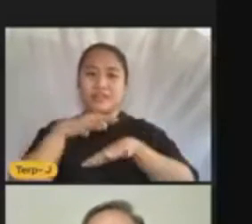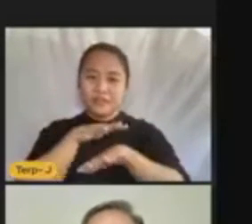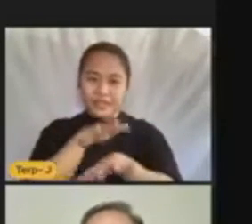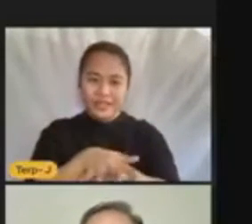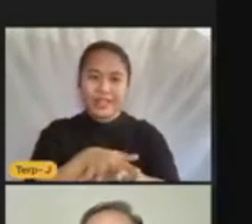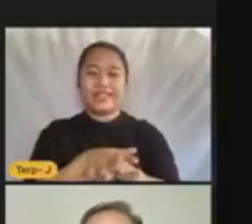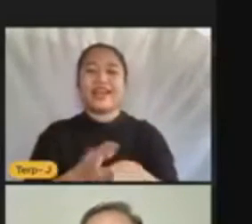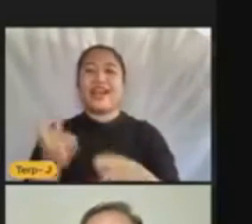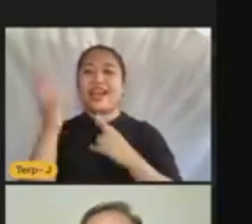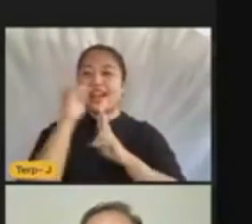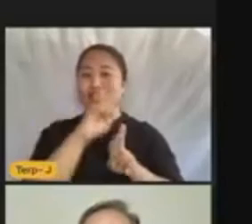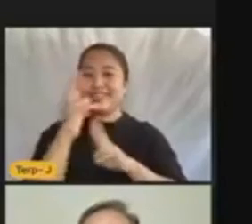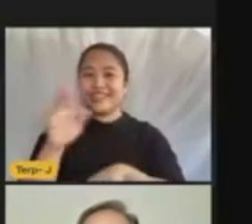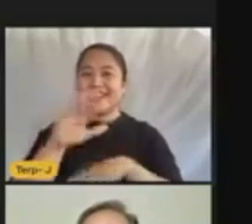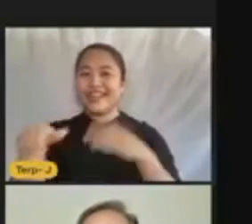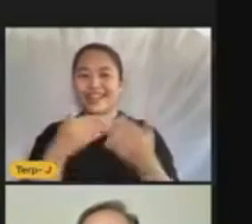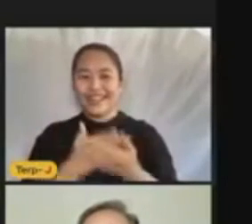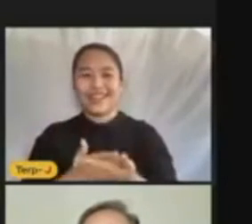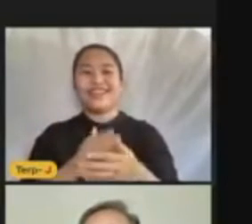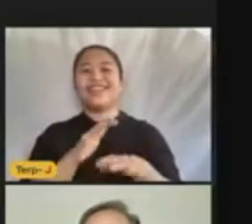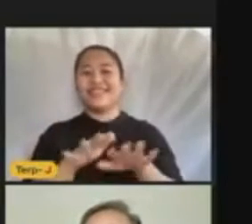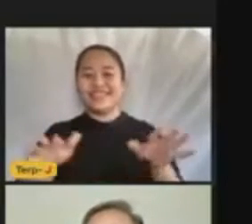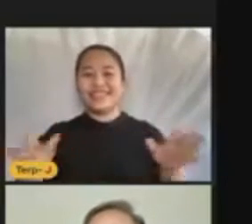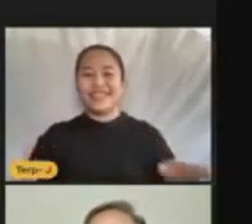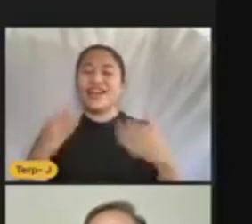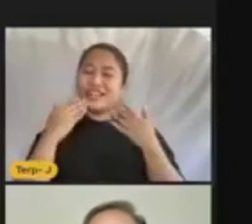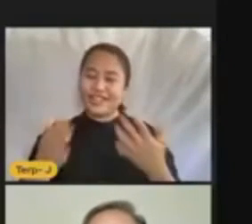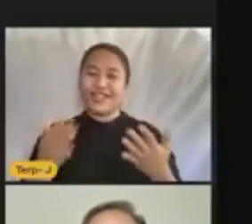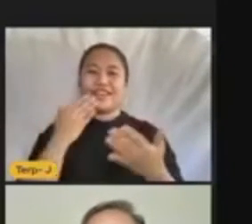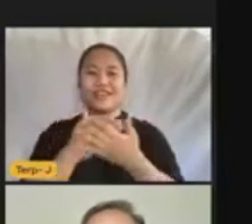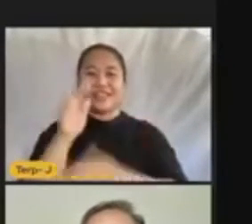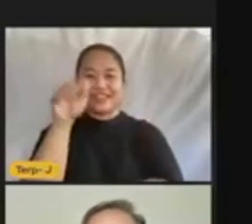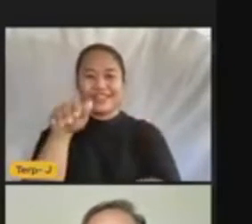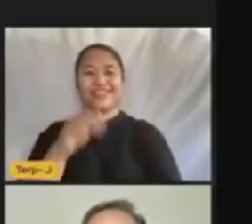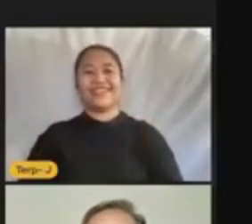of each child. Thank you very much, and good afternoon.